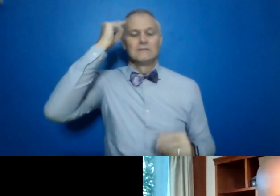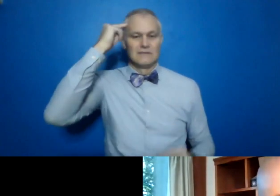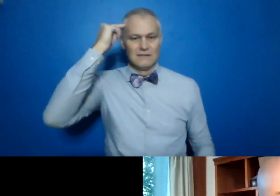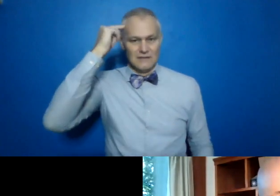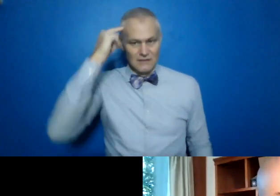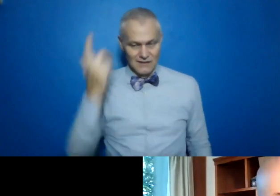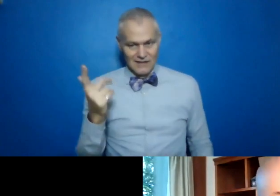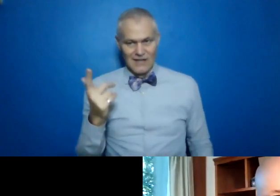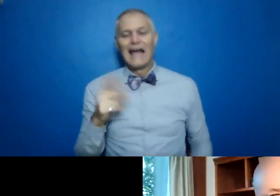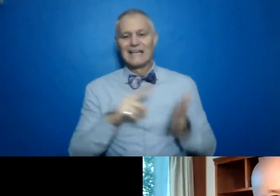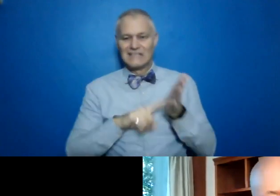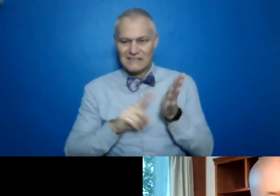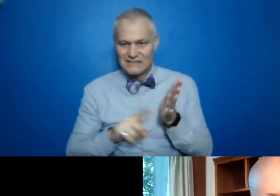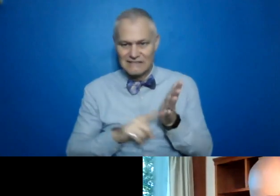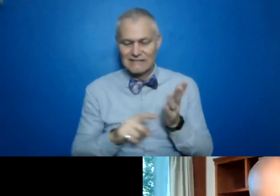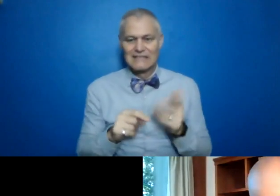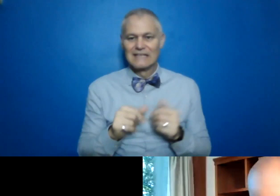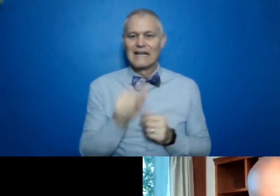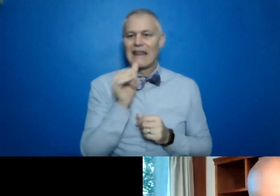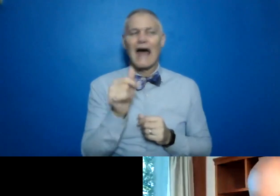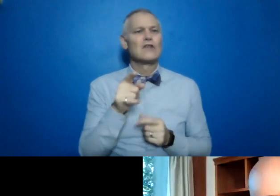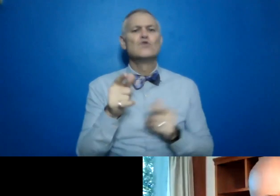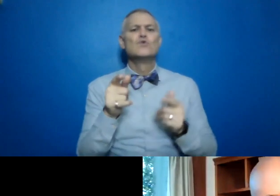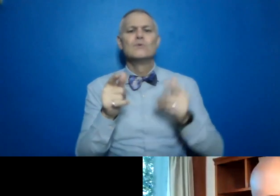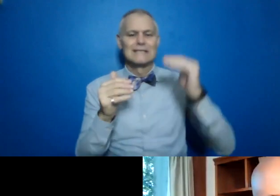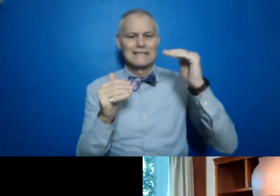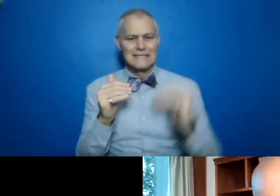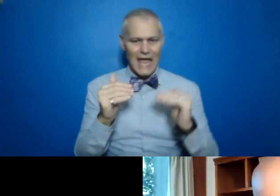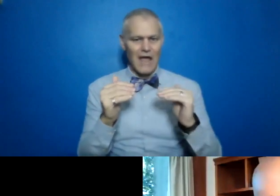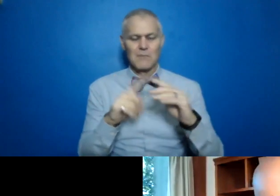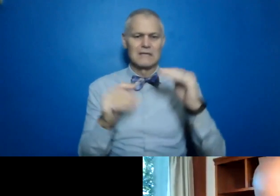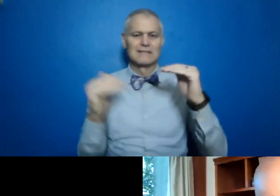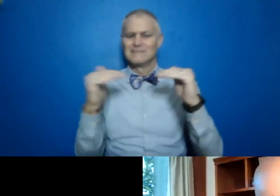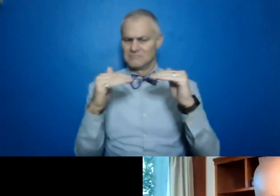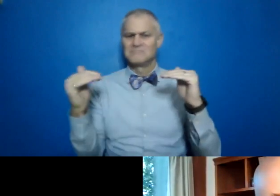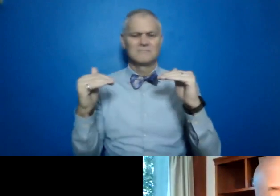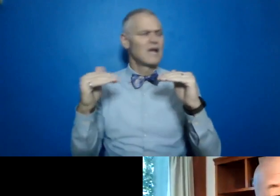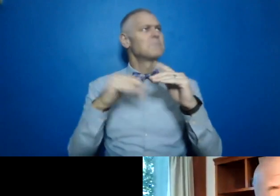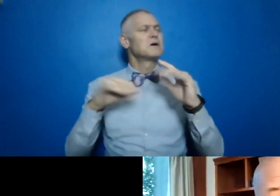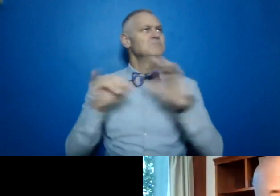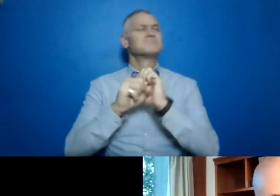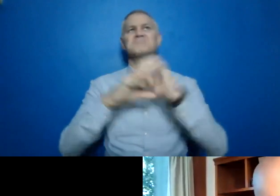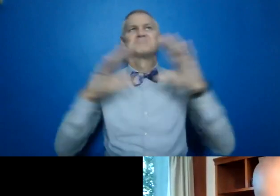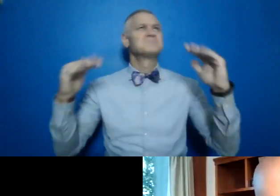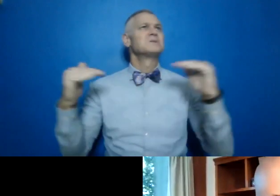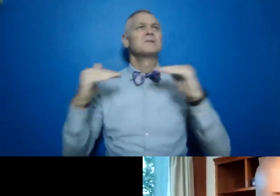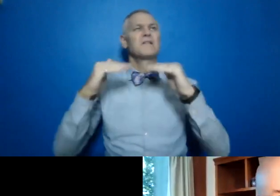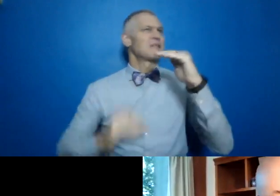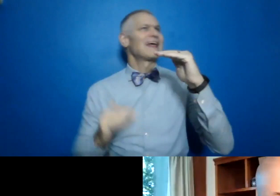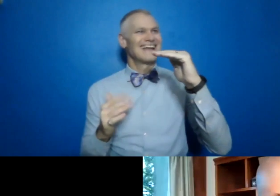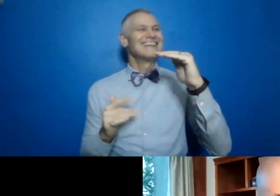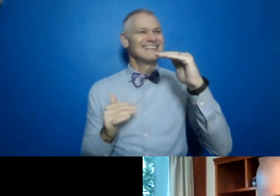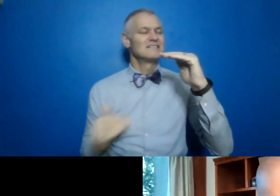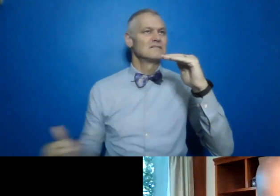subsequent research, it's not you coming down, but somebody that you've built your identity around, them being lower than you,